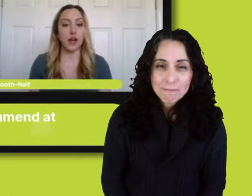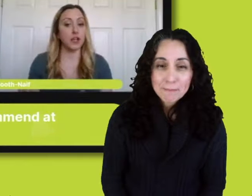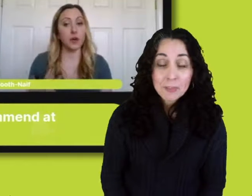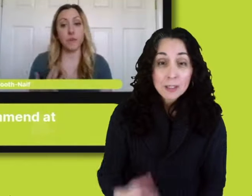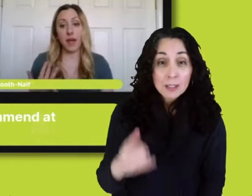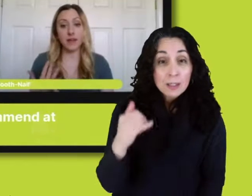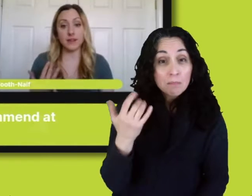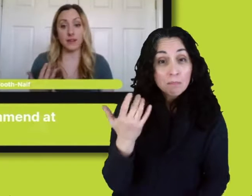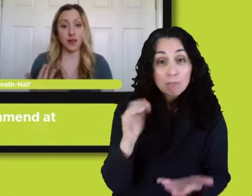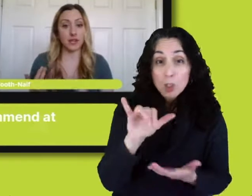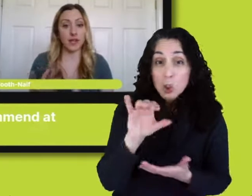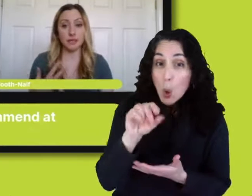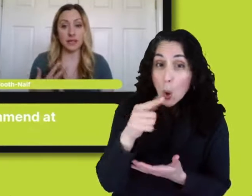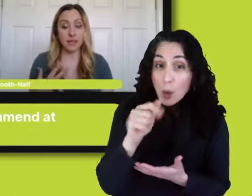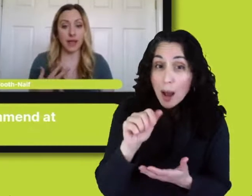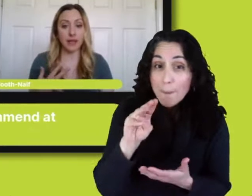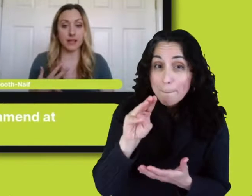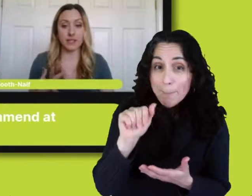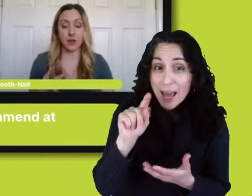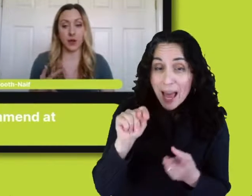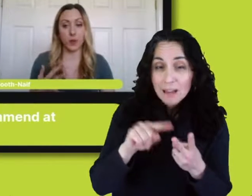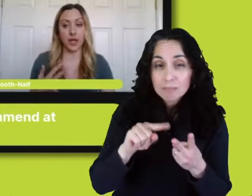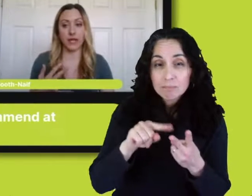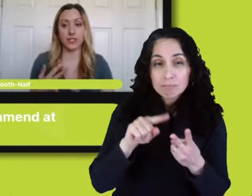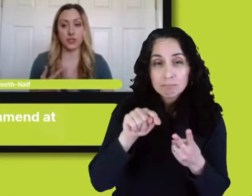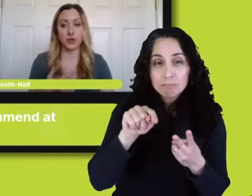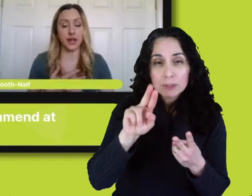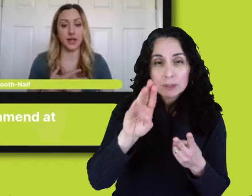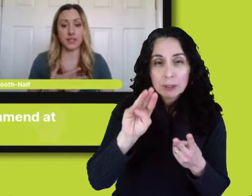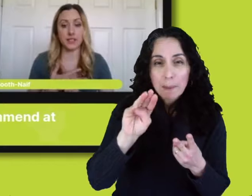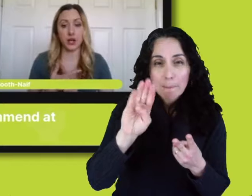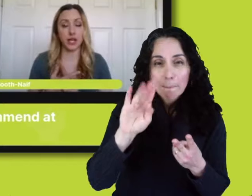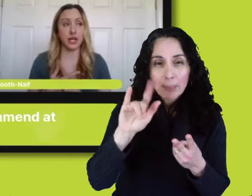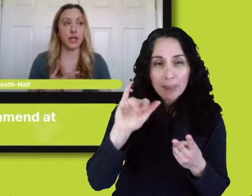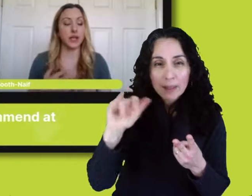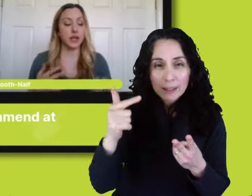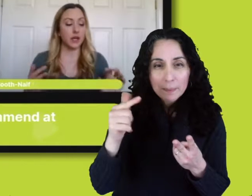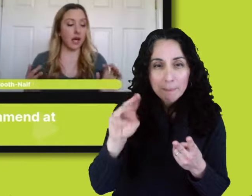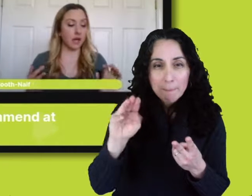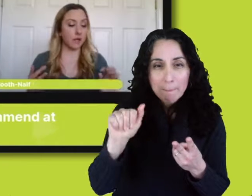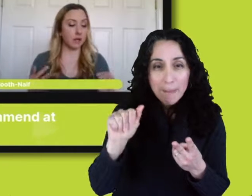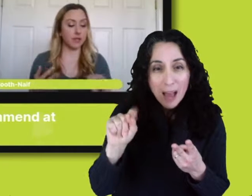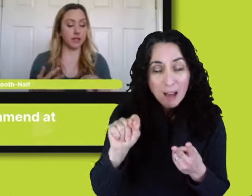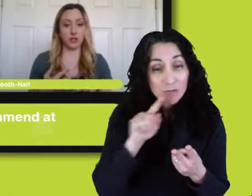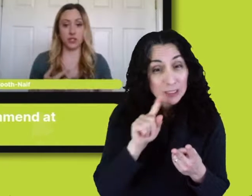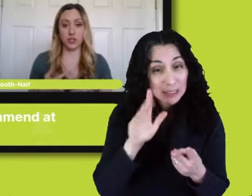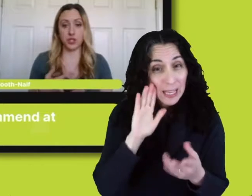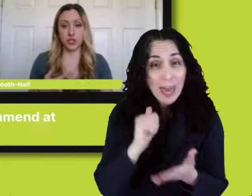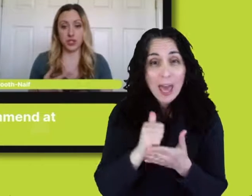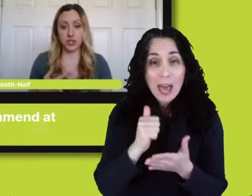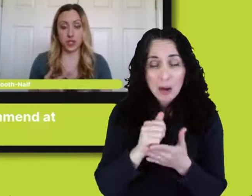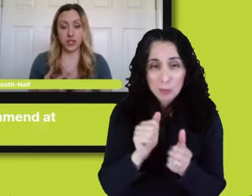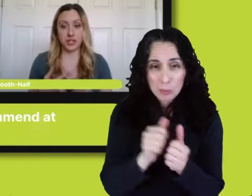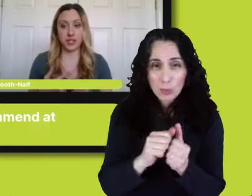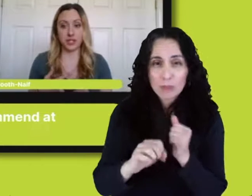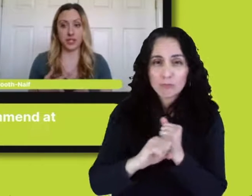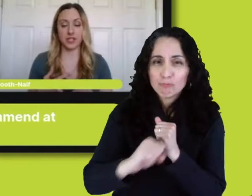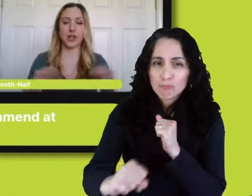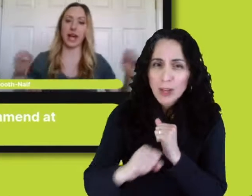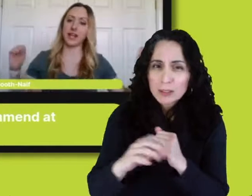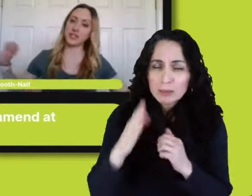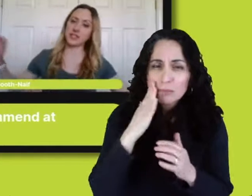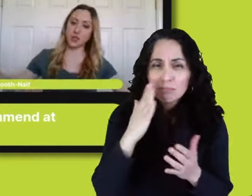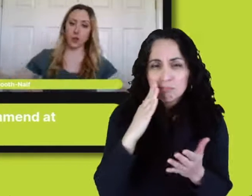have a yoga mat or a tumbling mat is a great way to kind of get started, to do your stretches